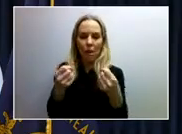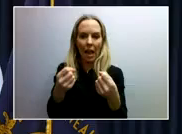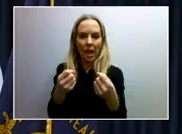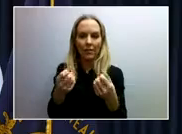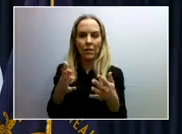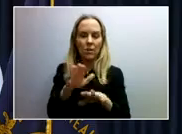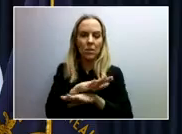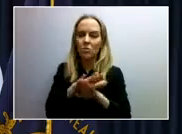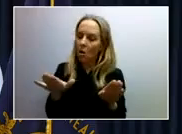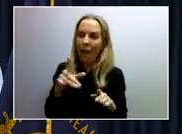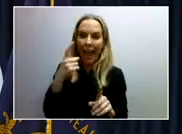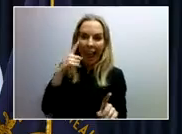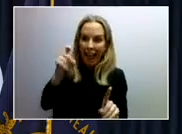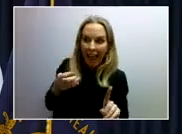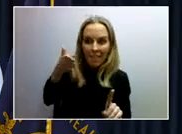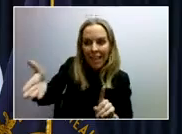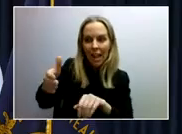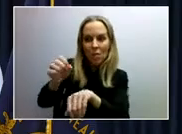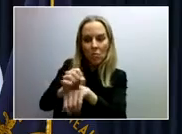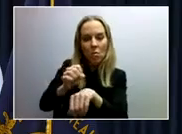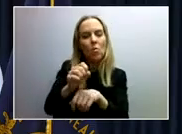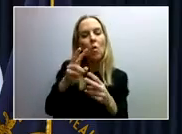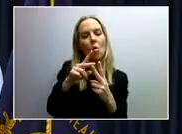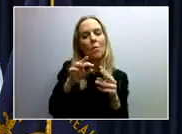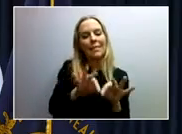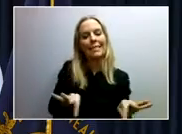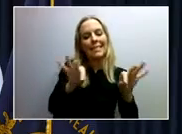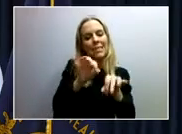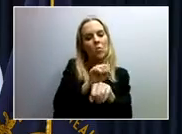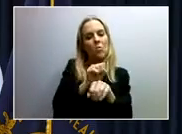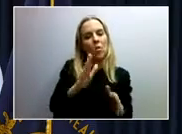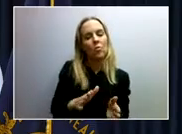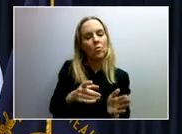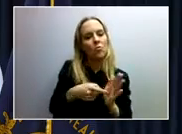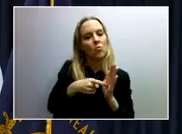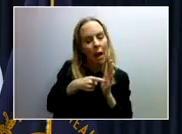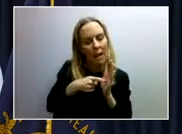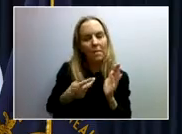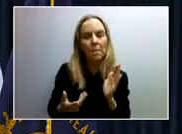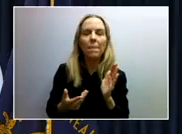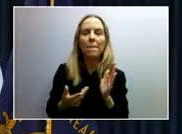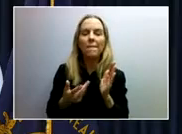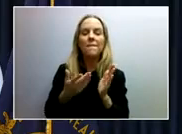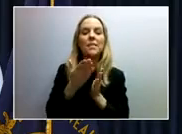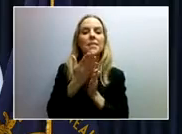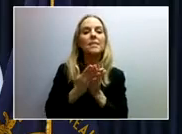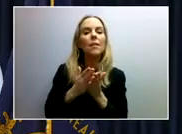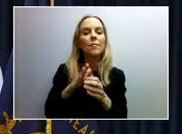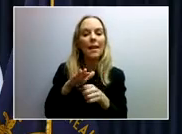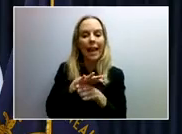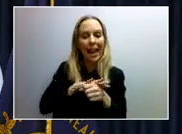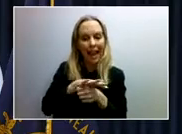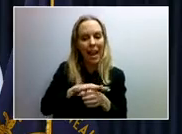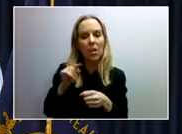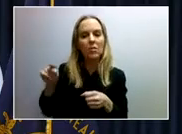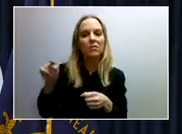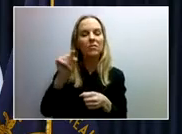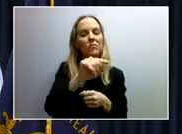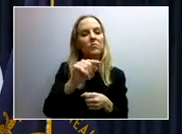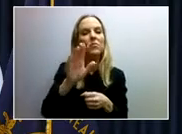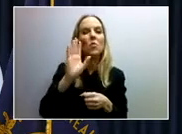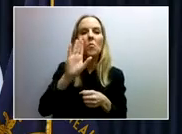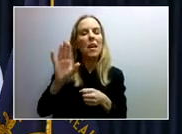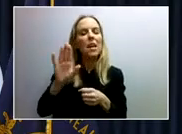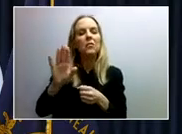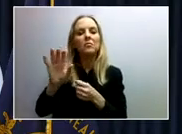at work or essential worker that need to be in. Some areas will probably be able to get cleared up quicker